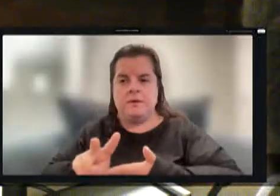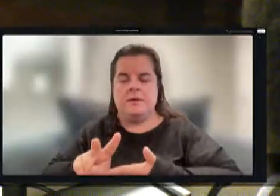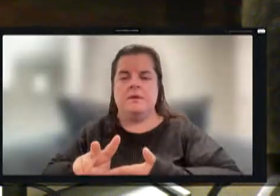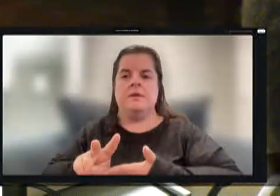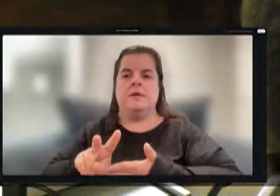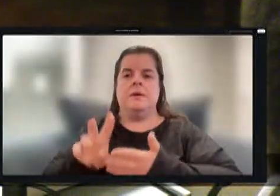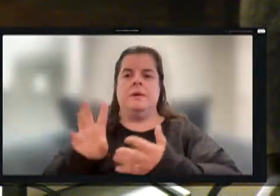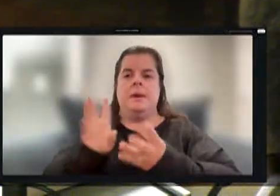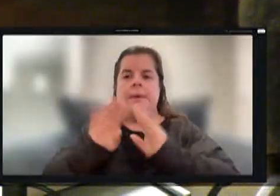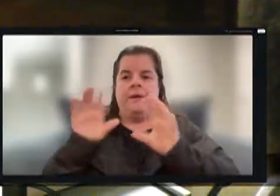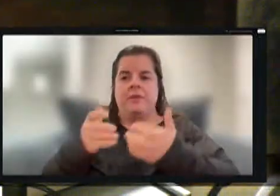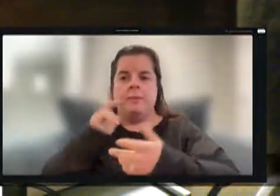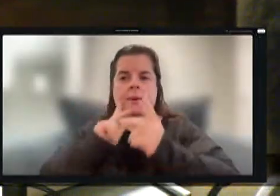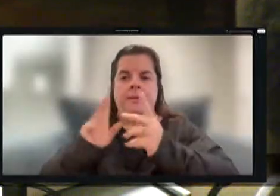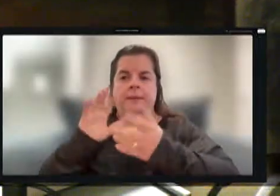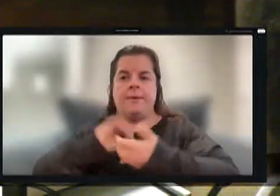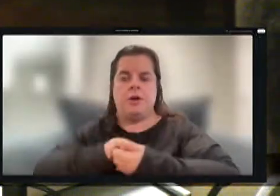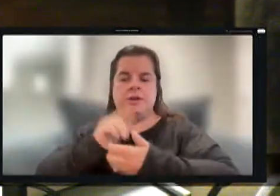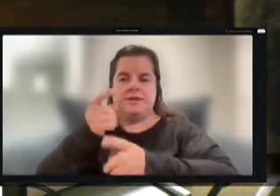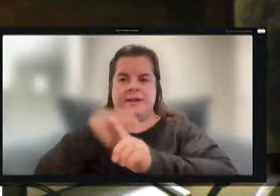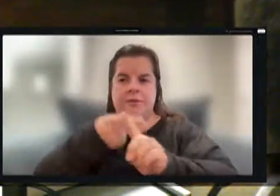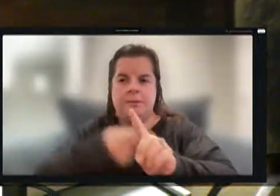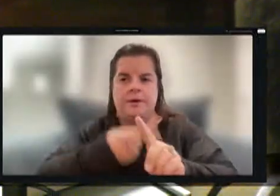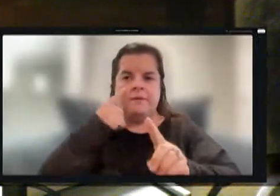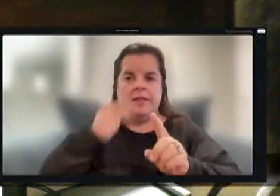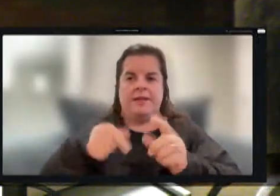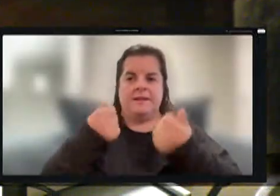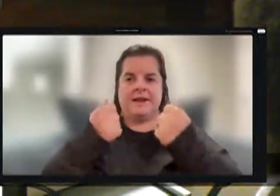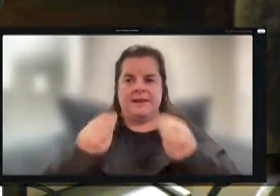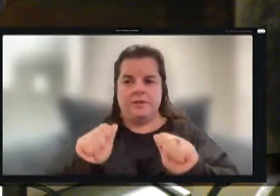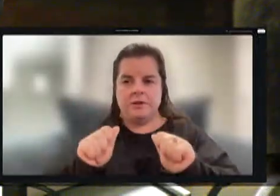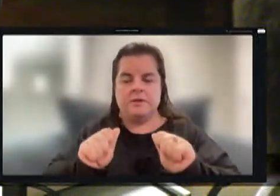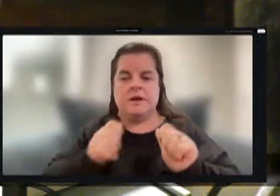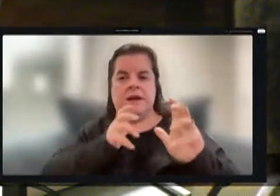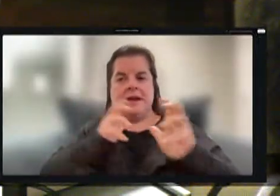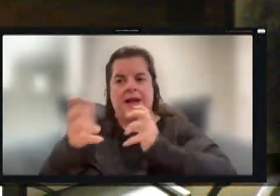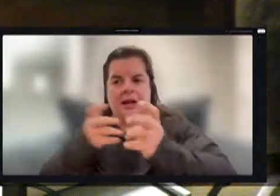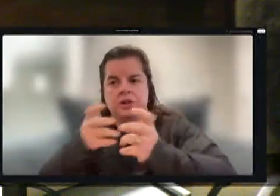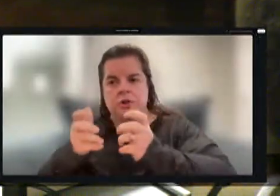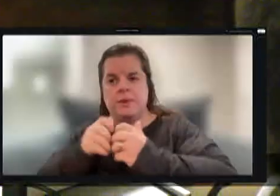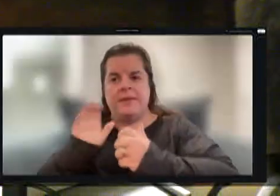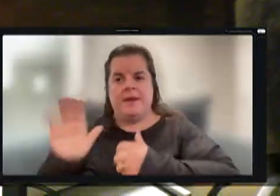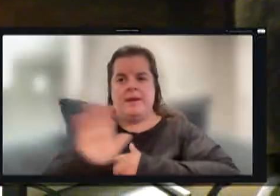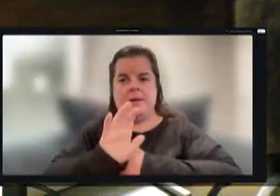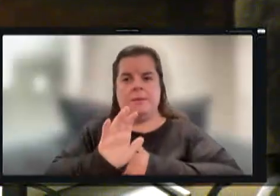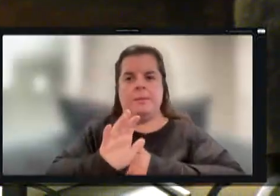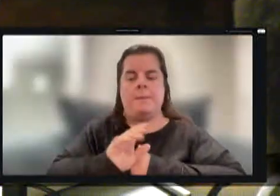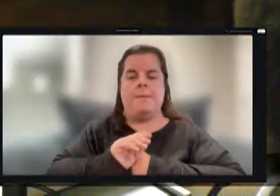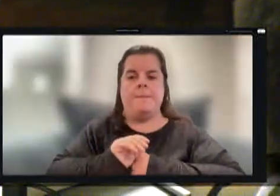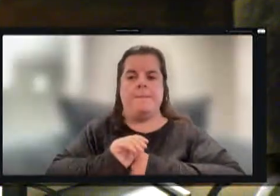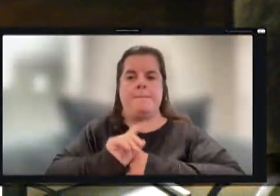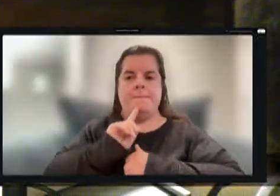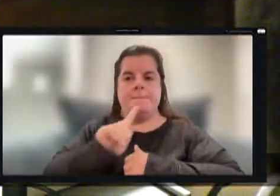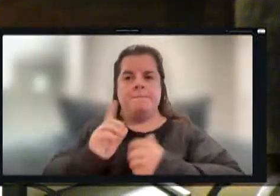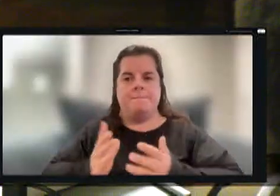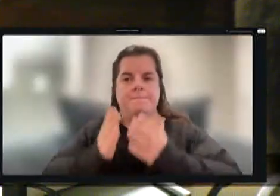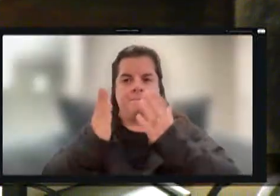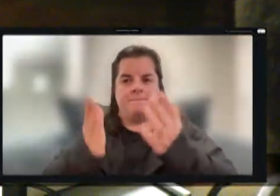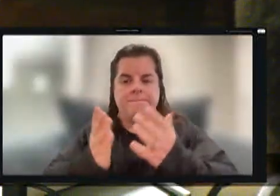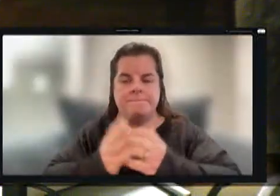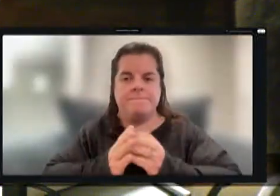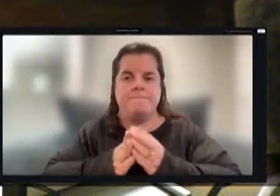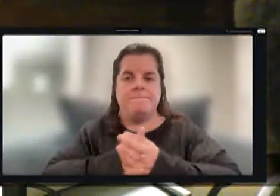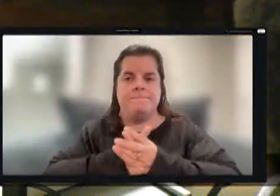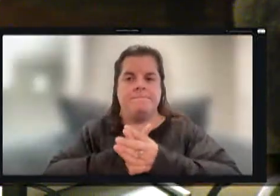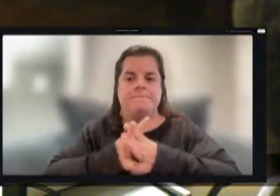public partners every month related to these efforts. And so engaging them on that, those are some real recommendations that we